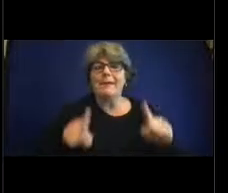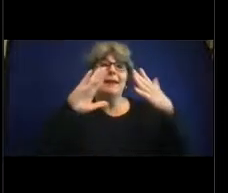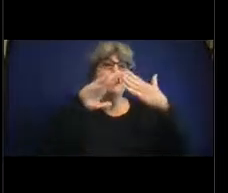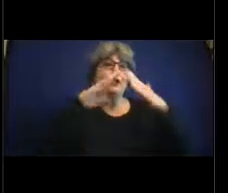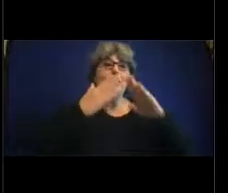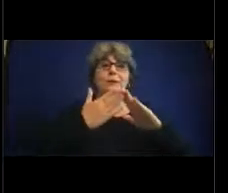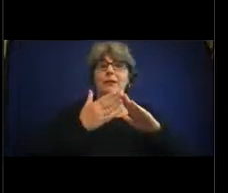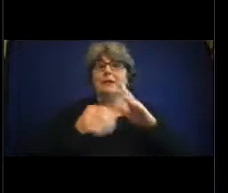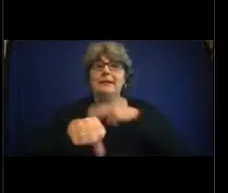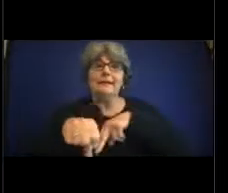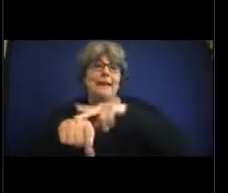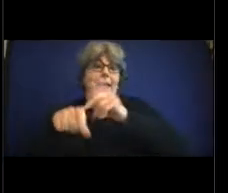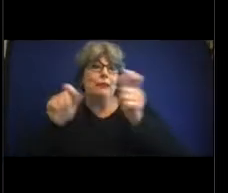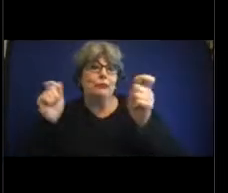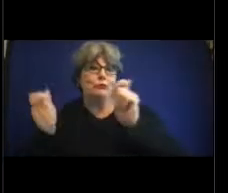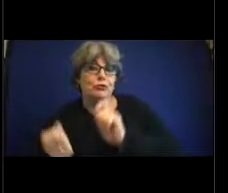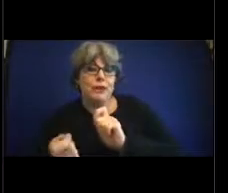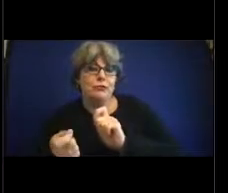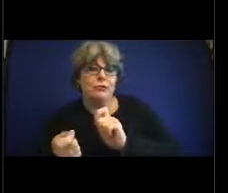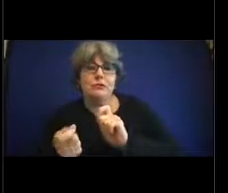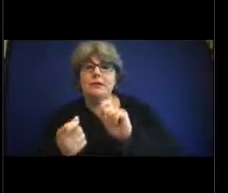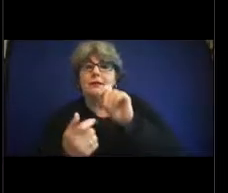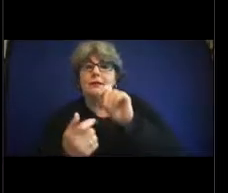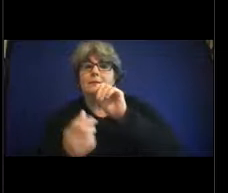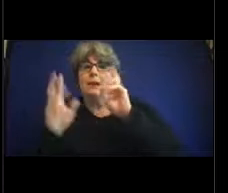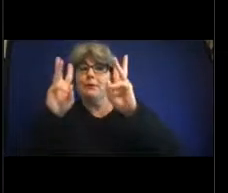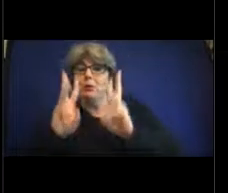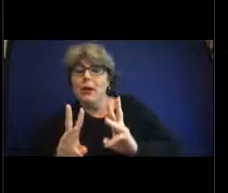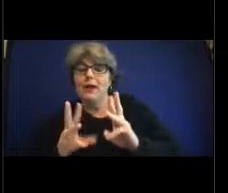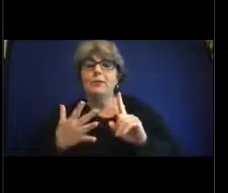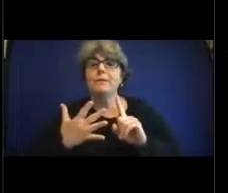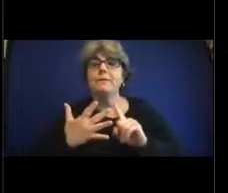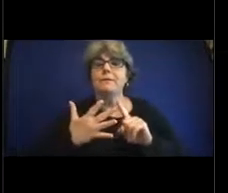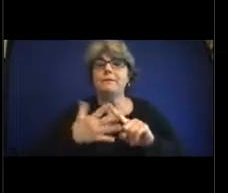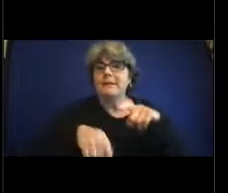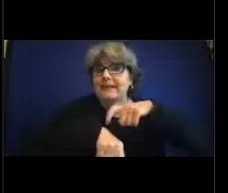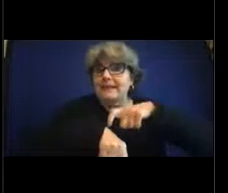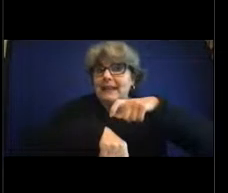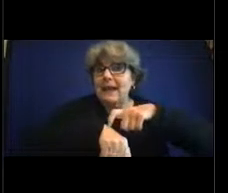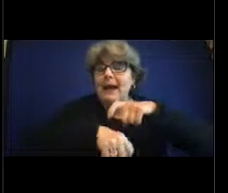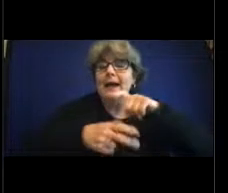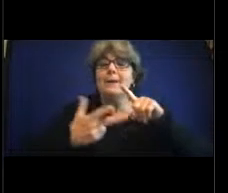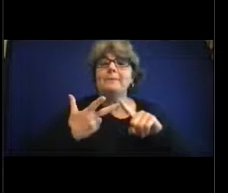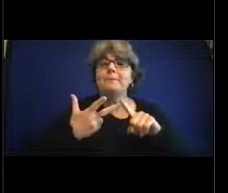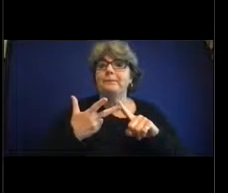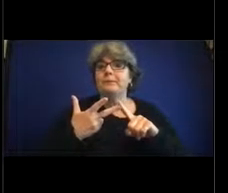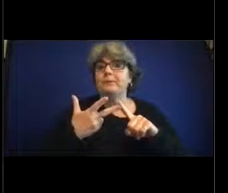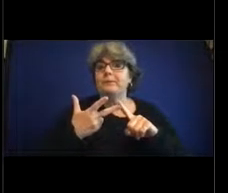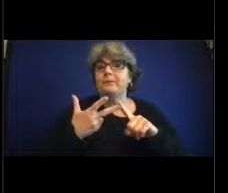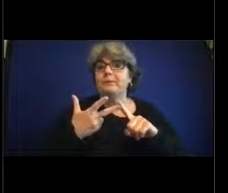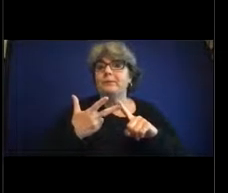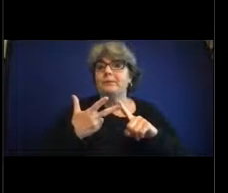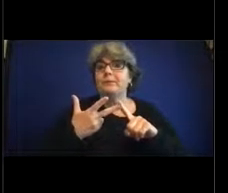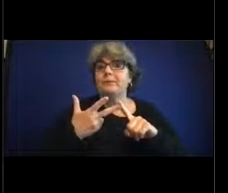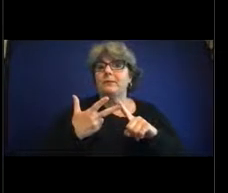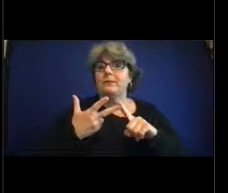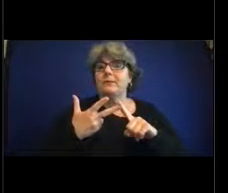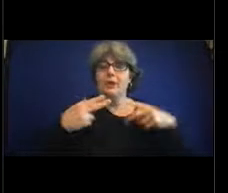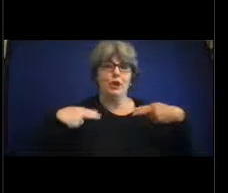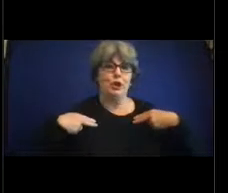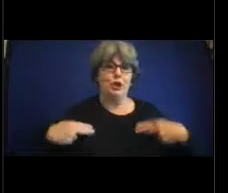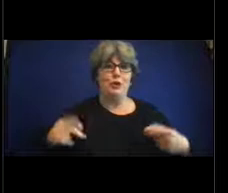there's natural change that happens. So whether it's the climate or the weather or the time, there's the human change